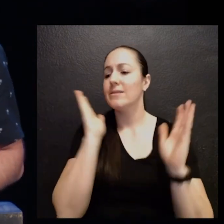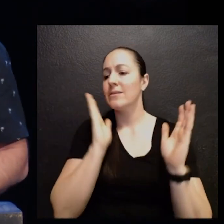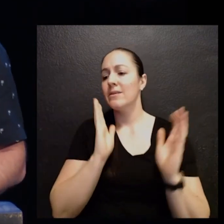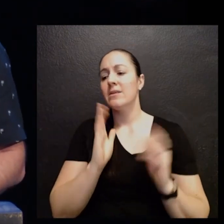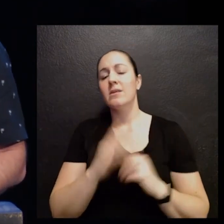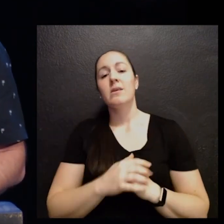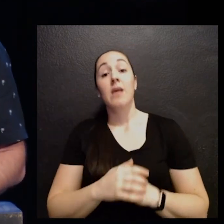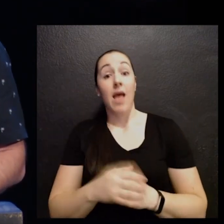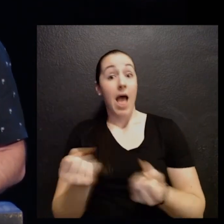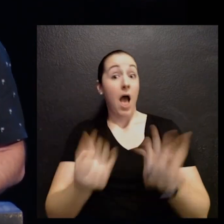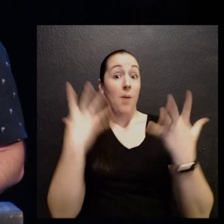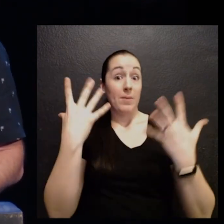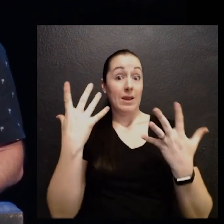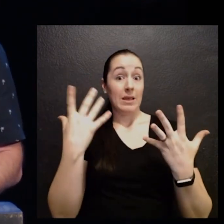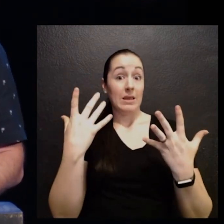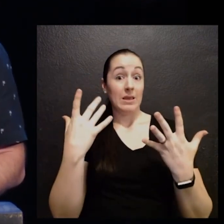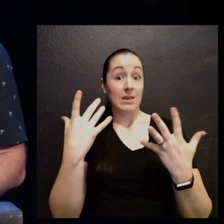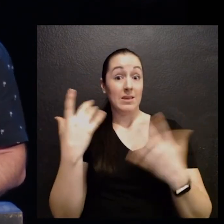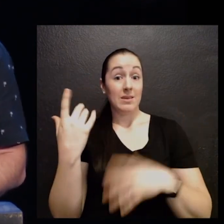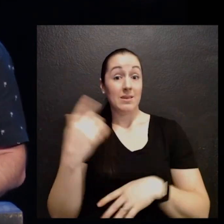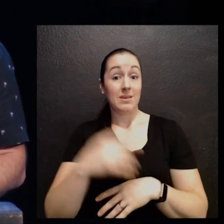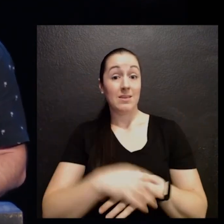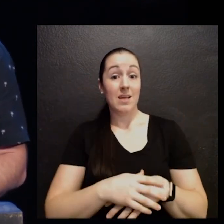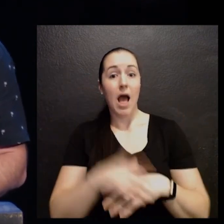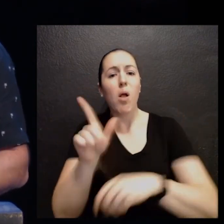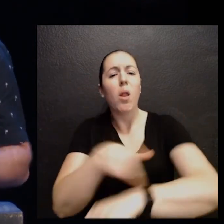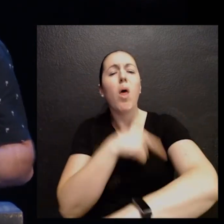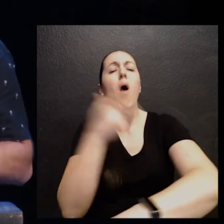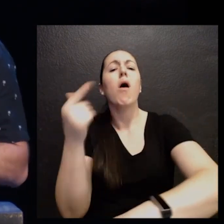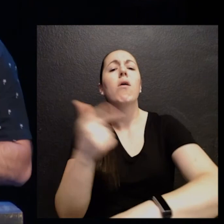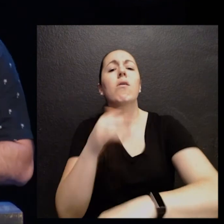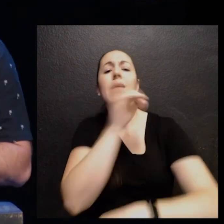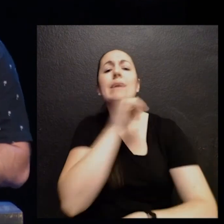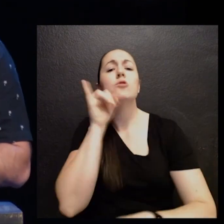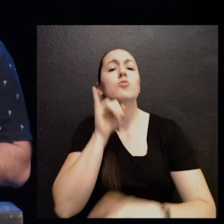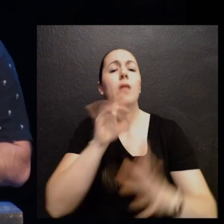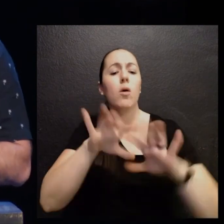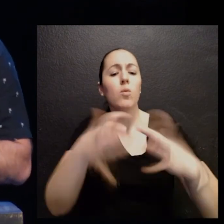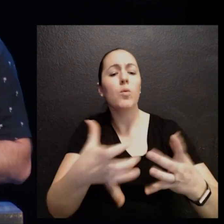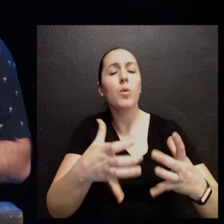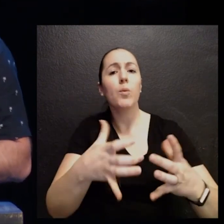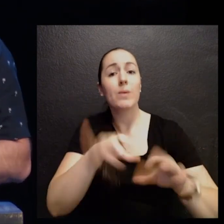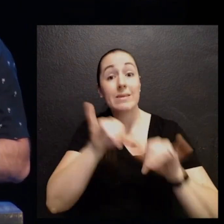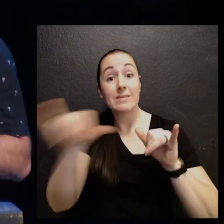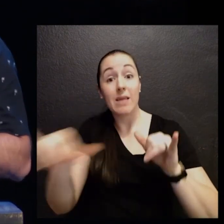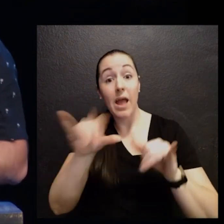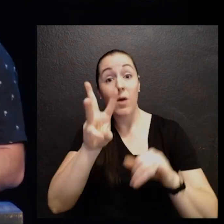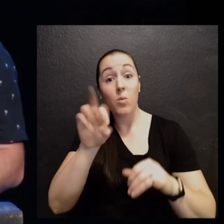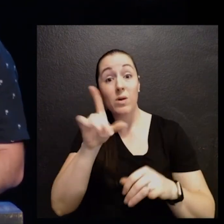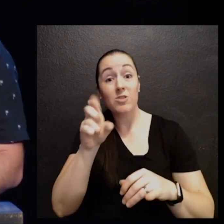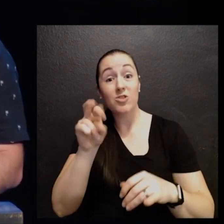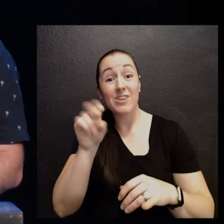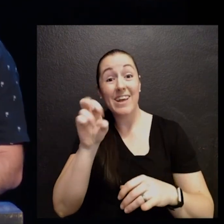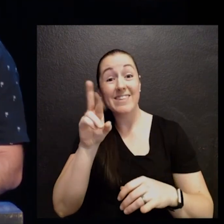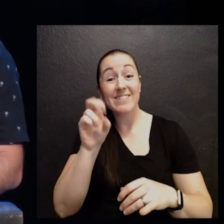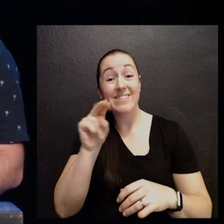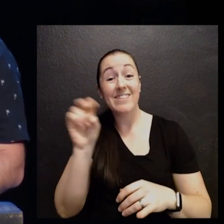were in the wilderness? 40 years. 40. And it was in